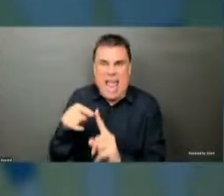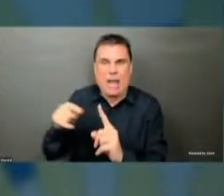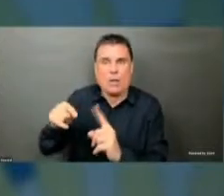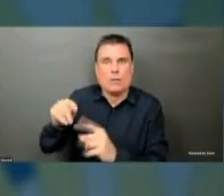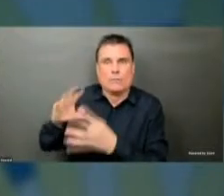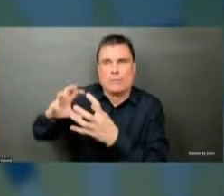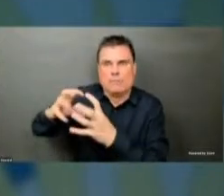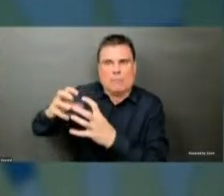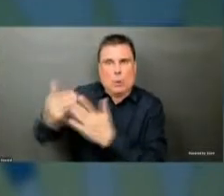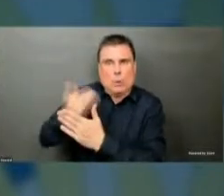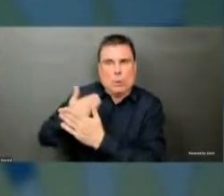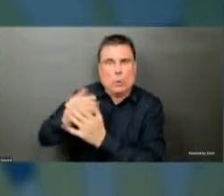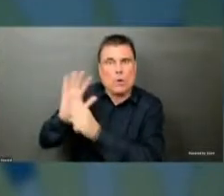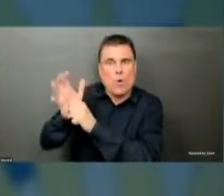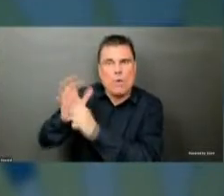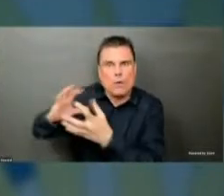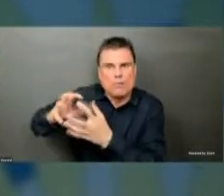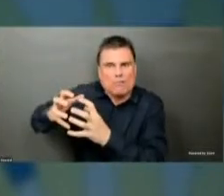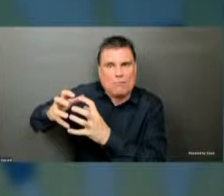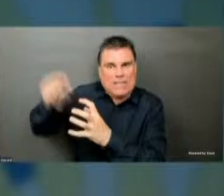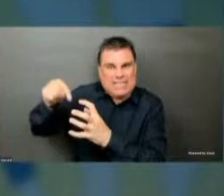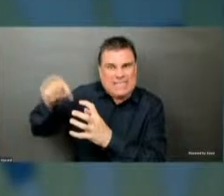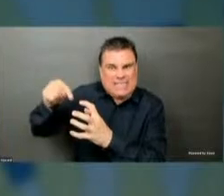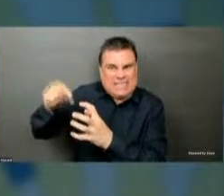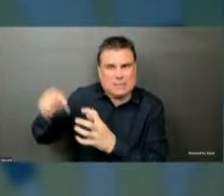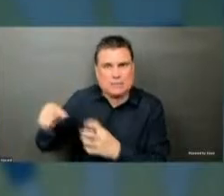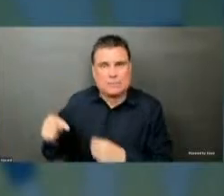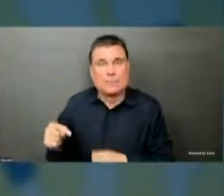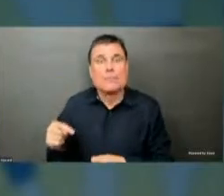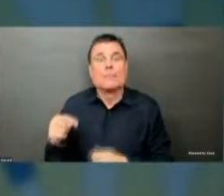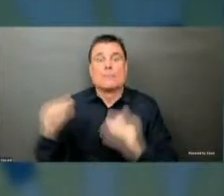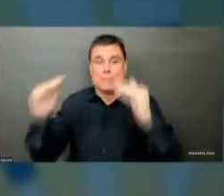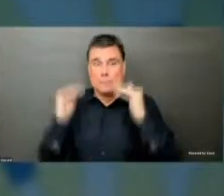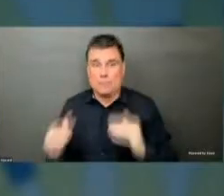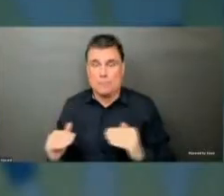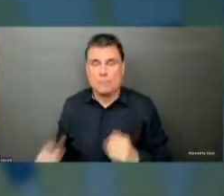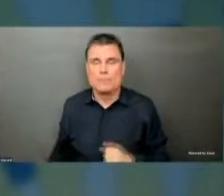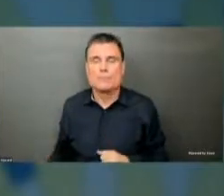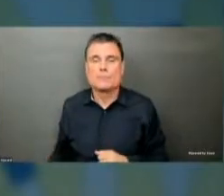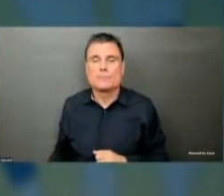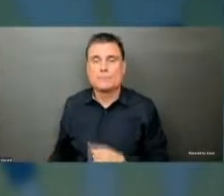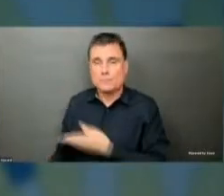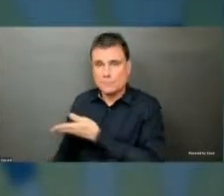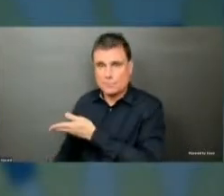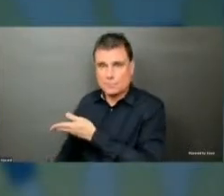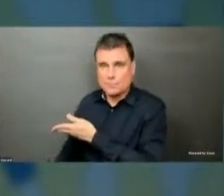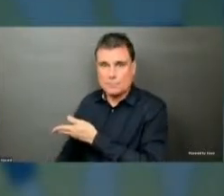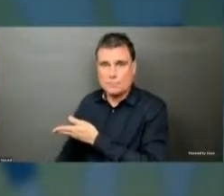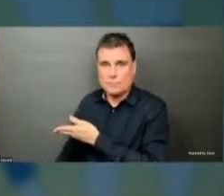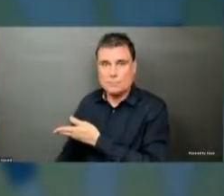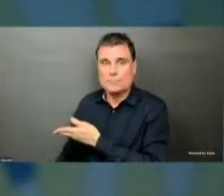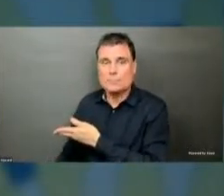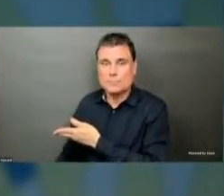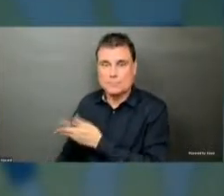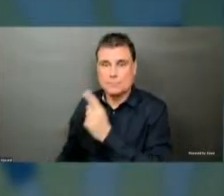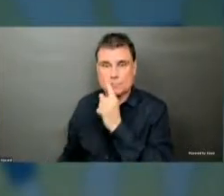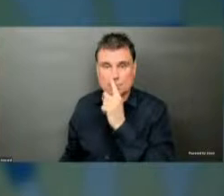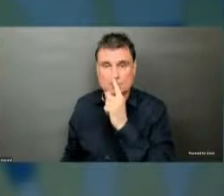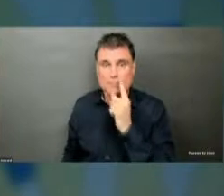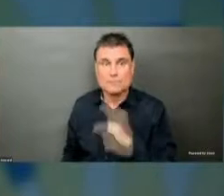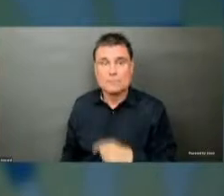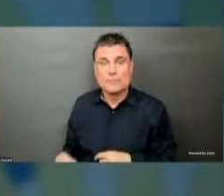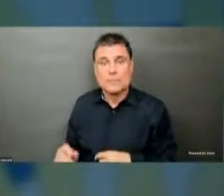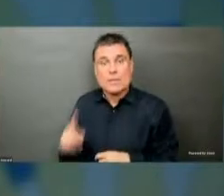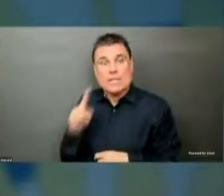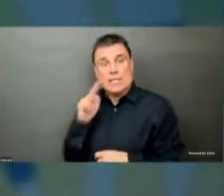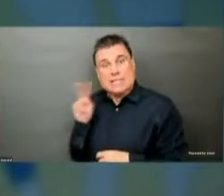And finally, this is a tool, and this is a pattern that we use when we're looking at outbreaks in British Columbia. And this